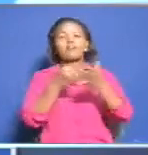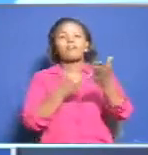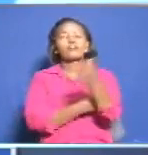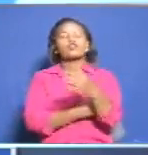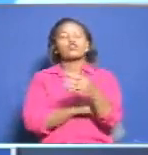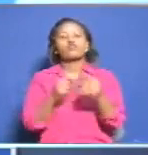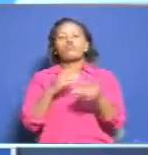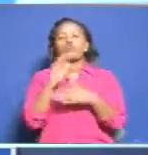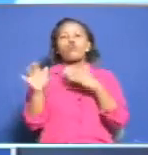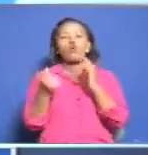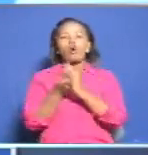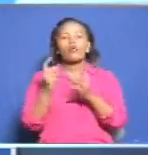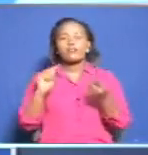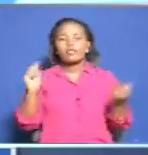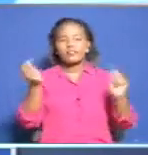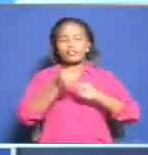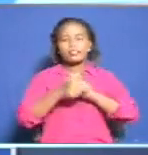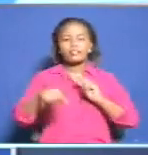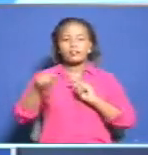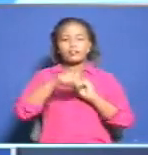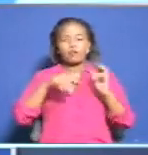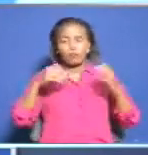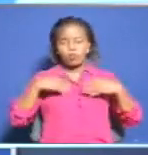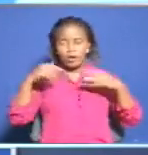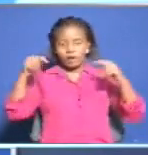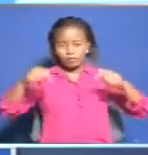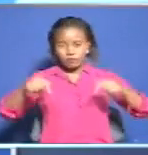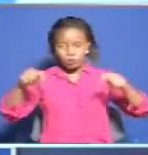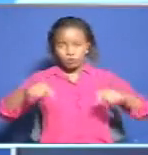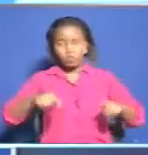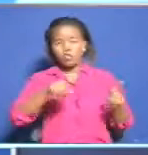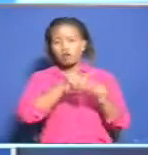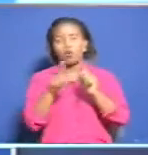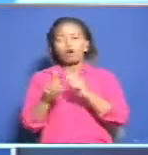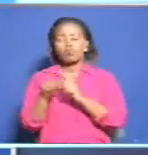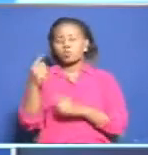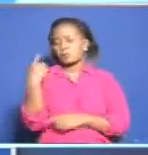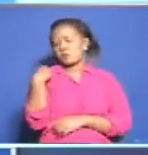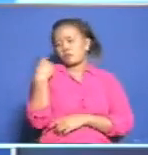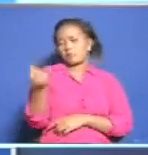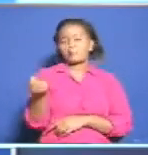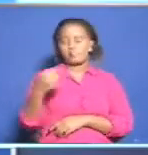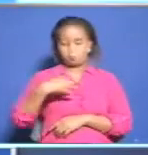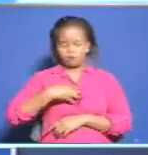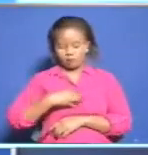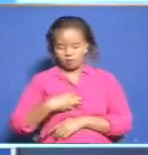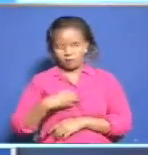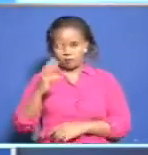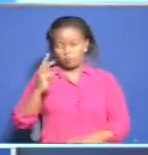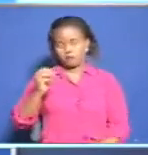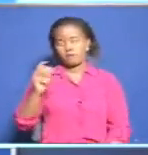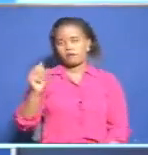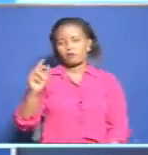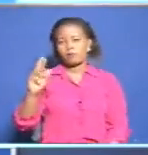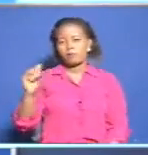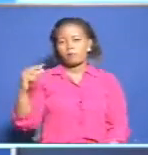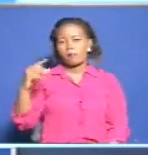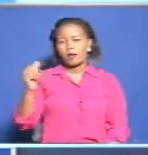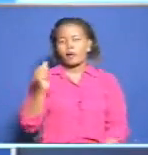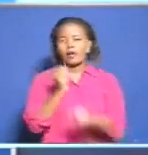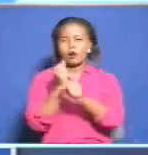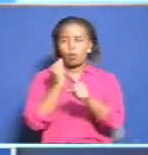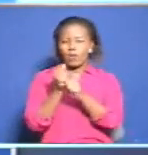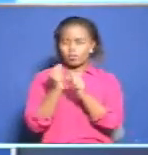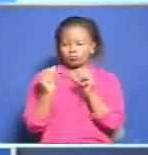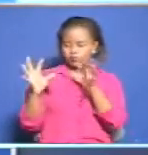changes we are enjoying today. And to the immediate former Chief Justice, David Maraga, working very